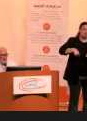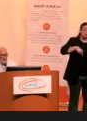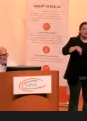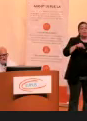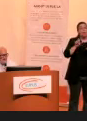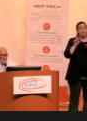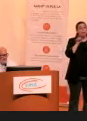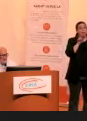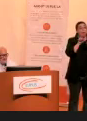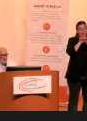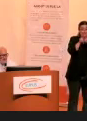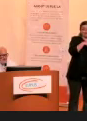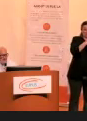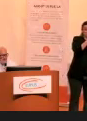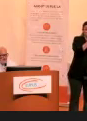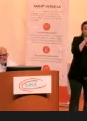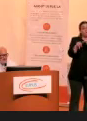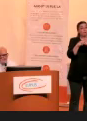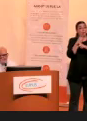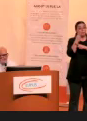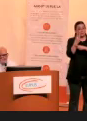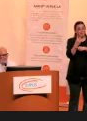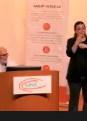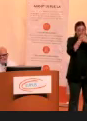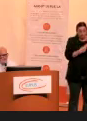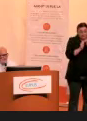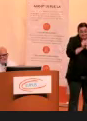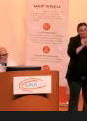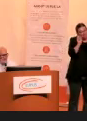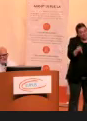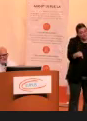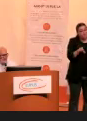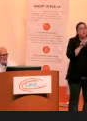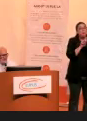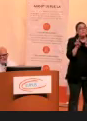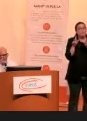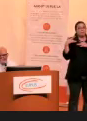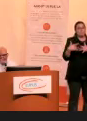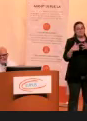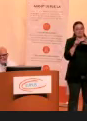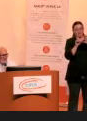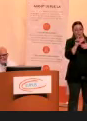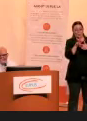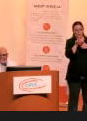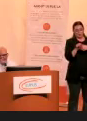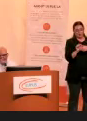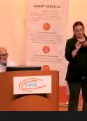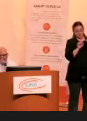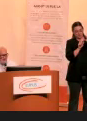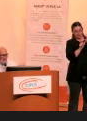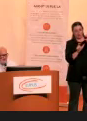occur with type 1. And some of the monogenic lupus that I